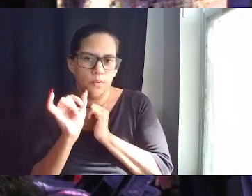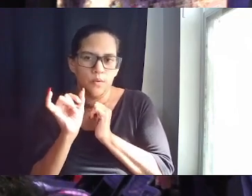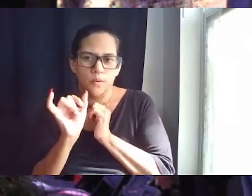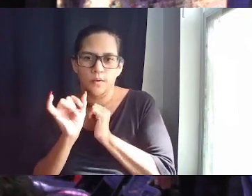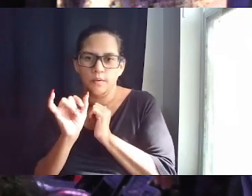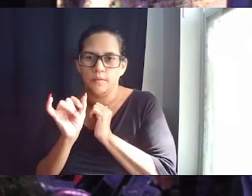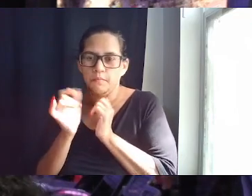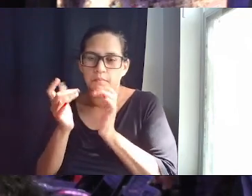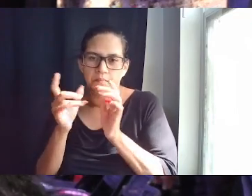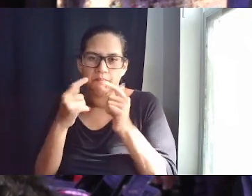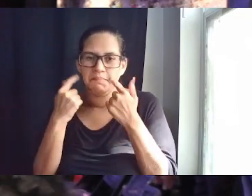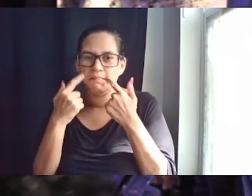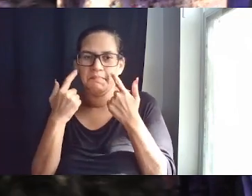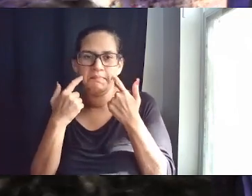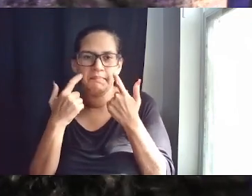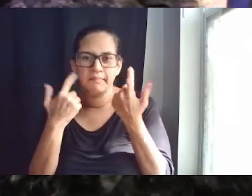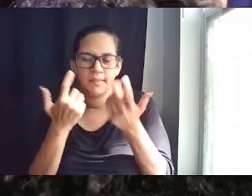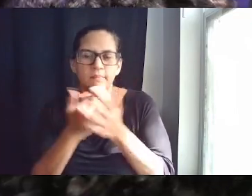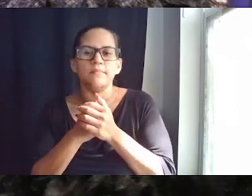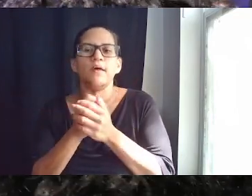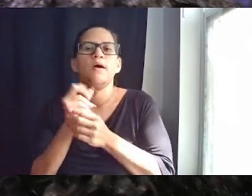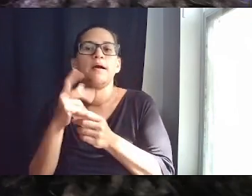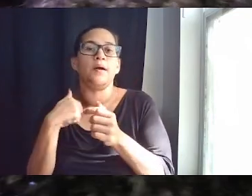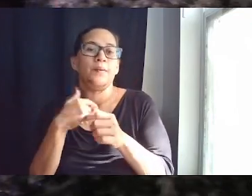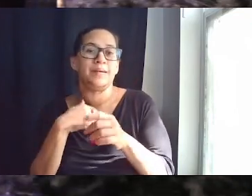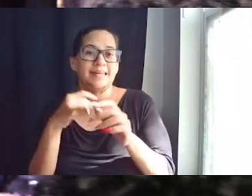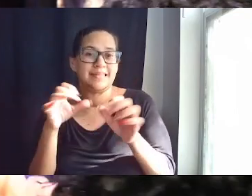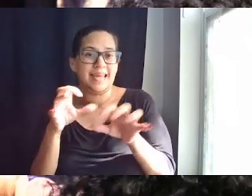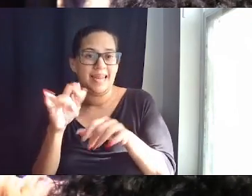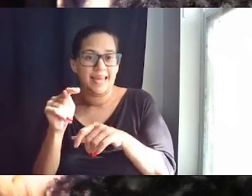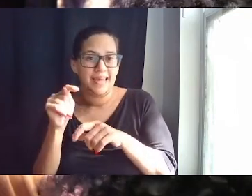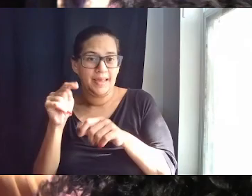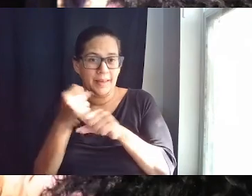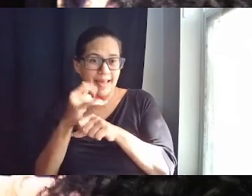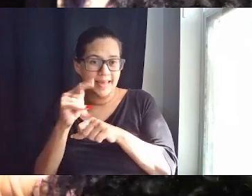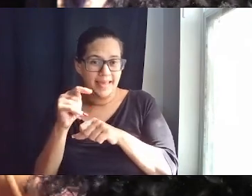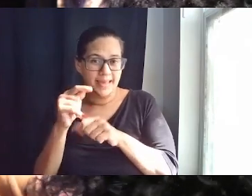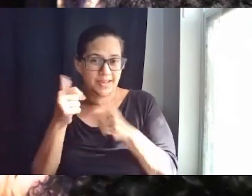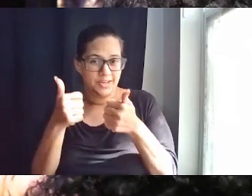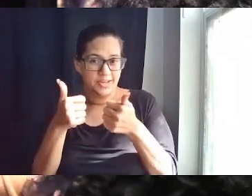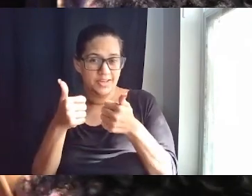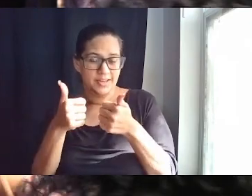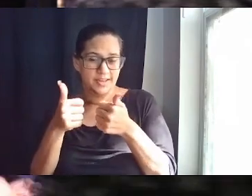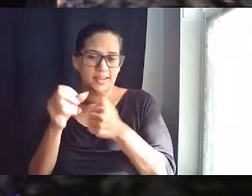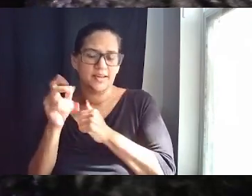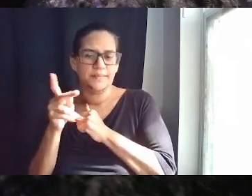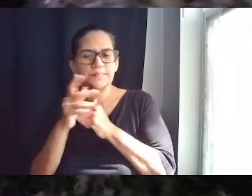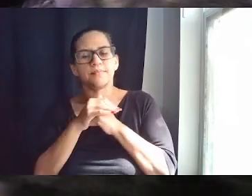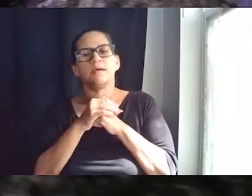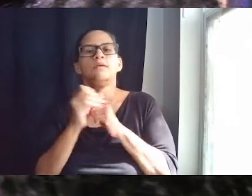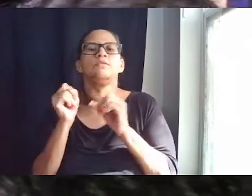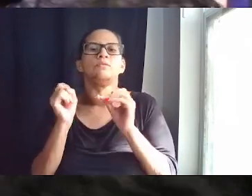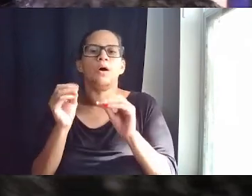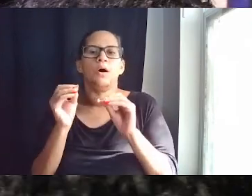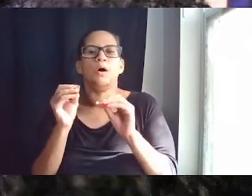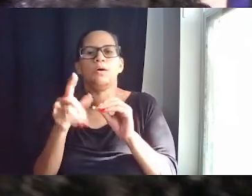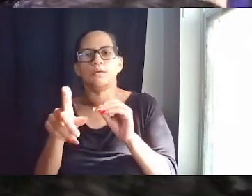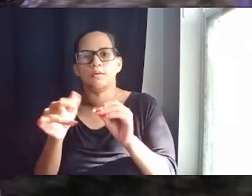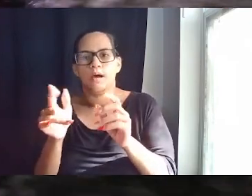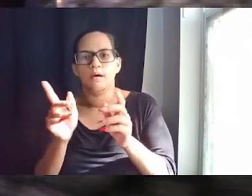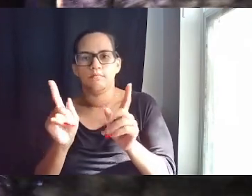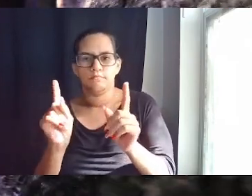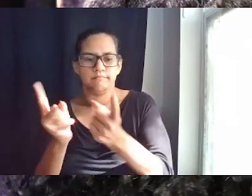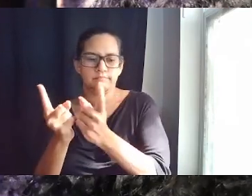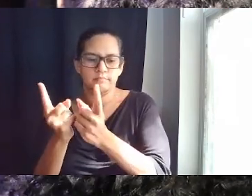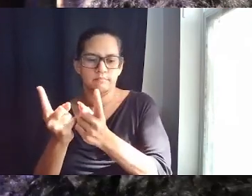Okay, so did we do it? Are we good? Okay. So you're going to turn to someone near you, and you're going to